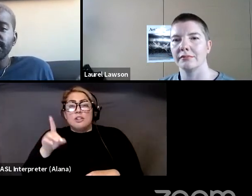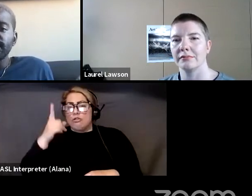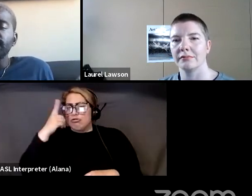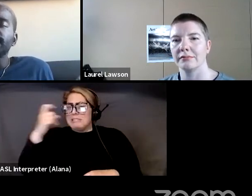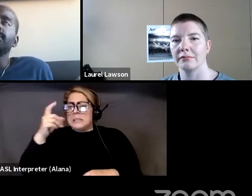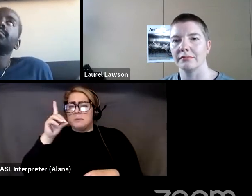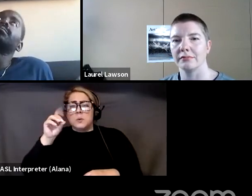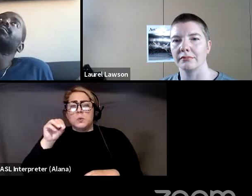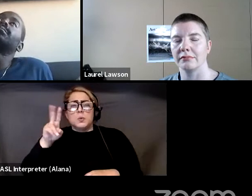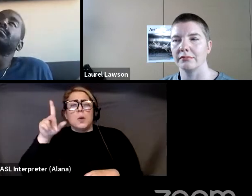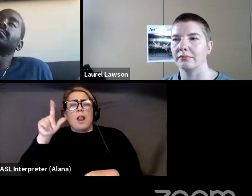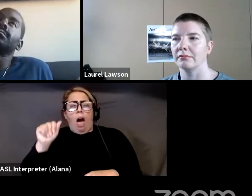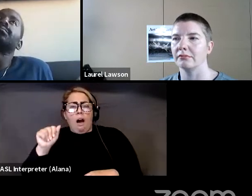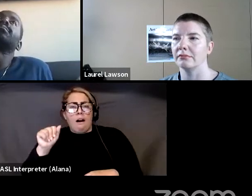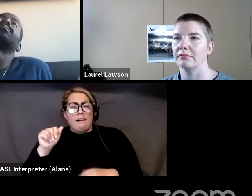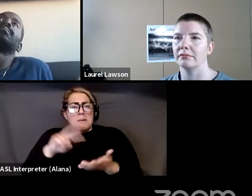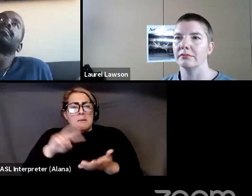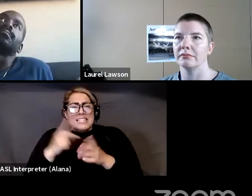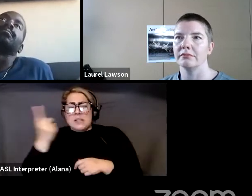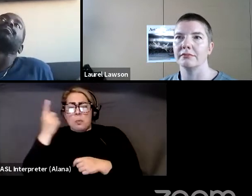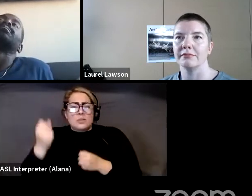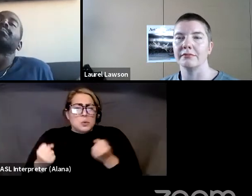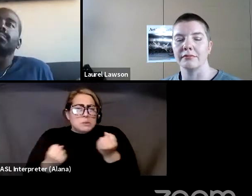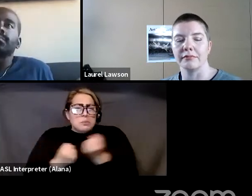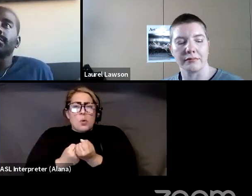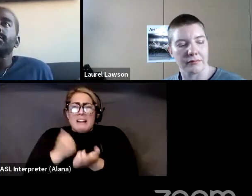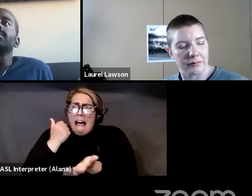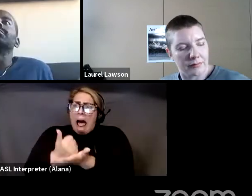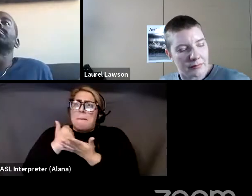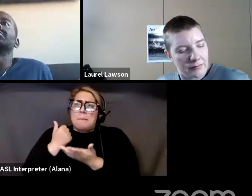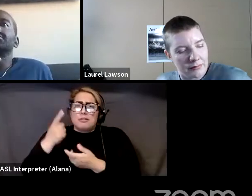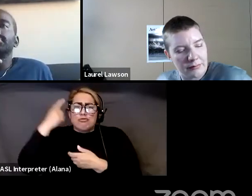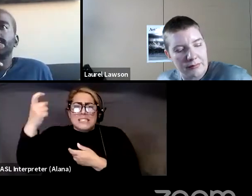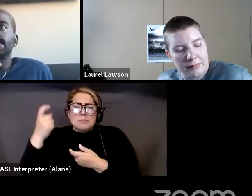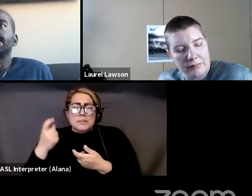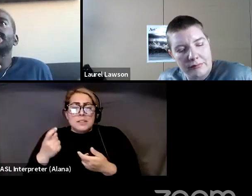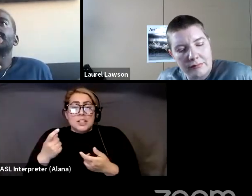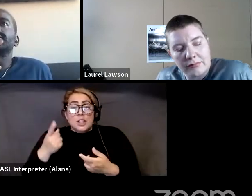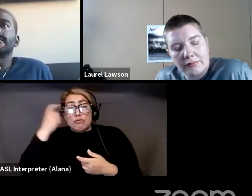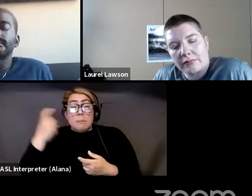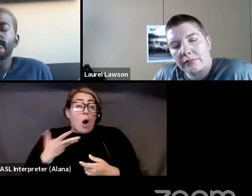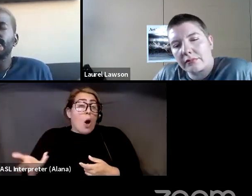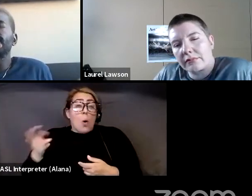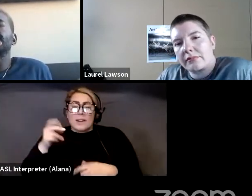us dream, you know, like dreaming isn't something that we can do on our own.